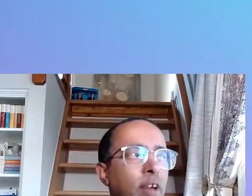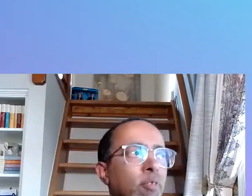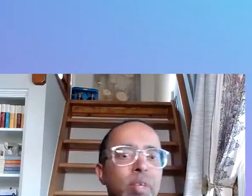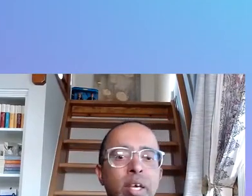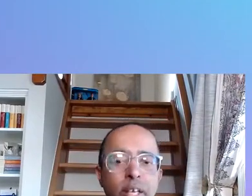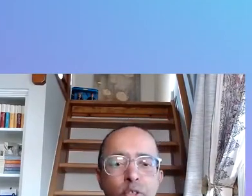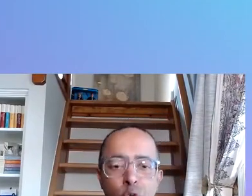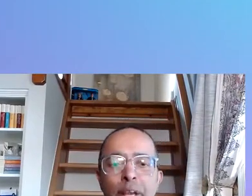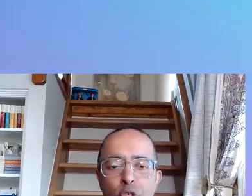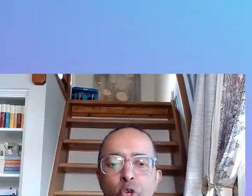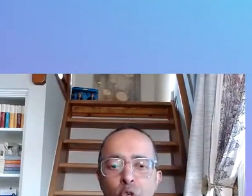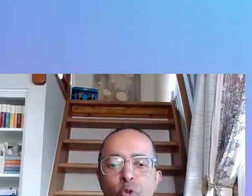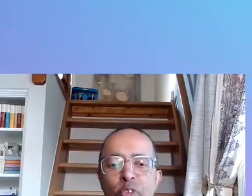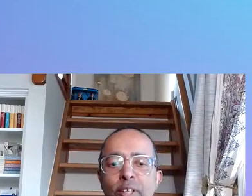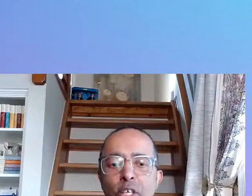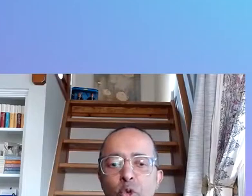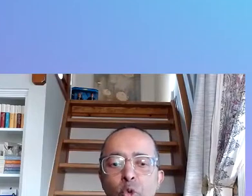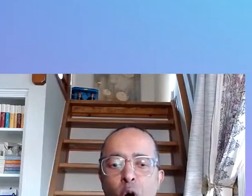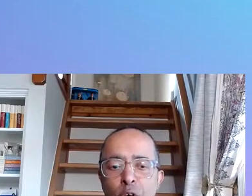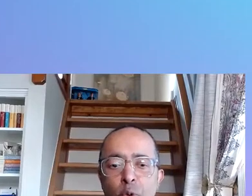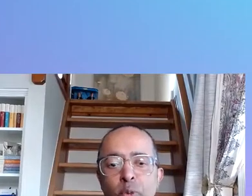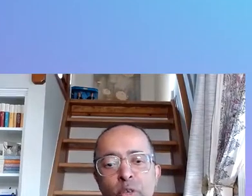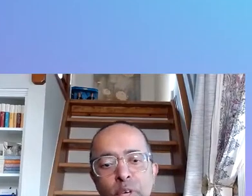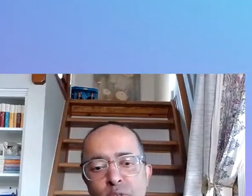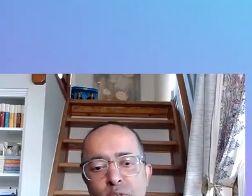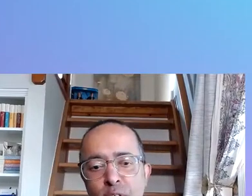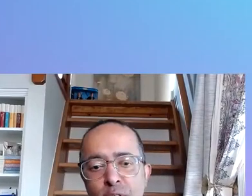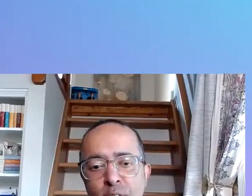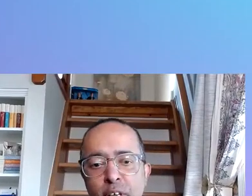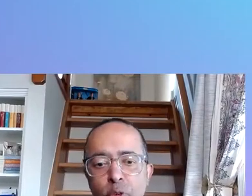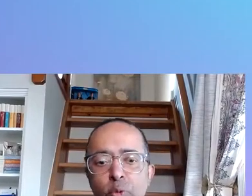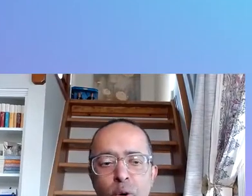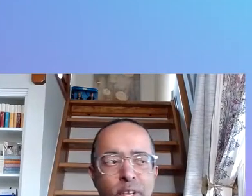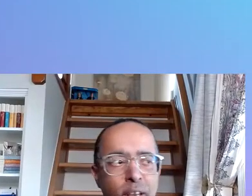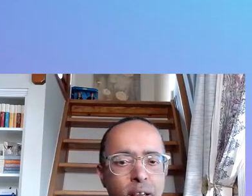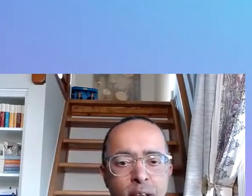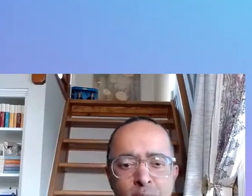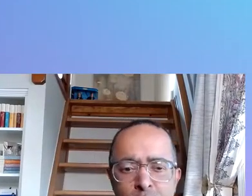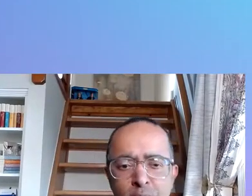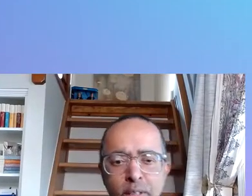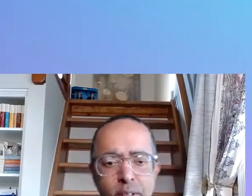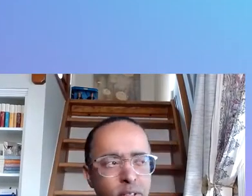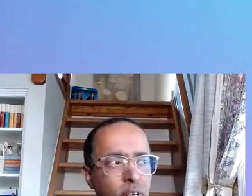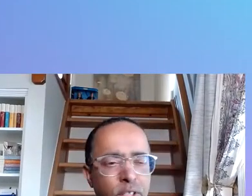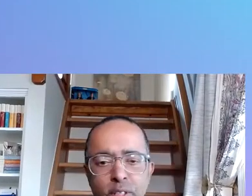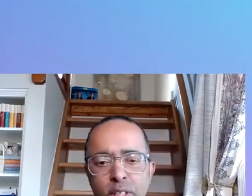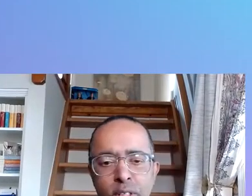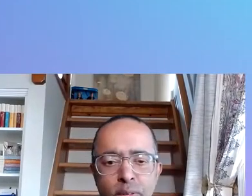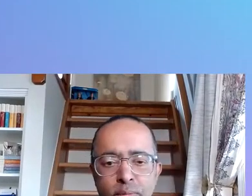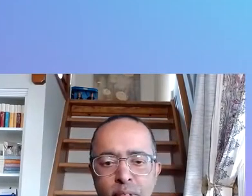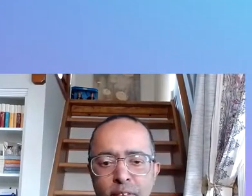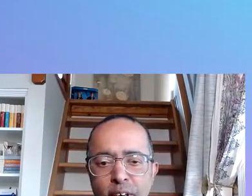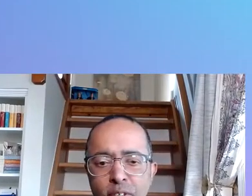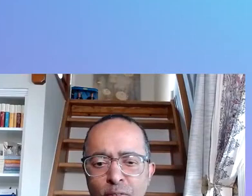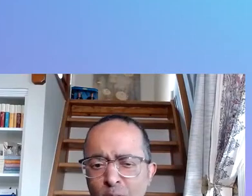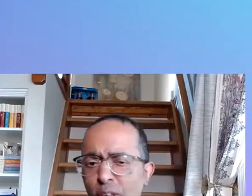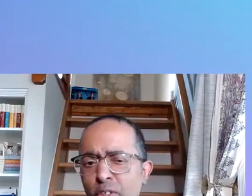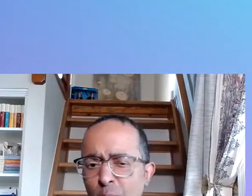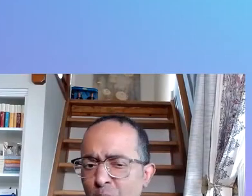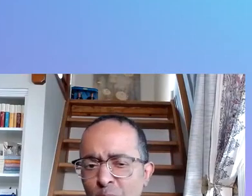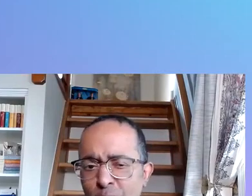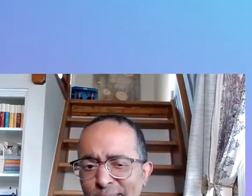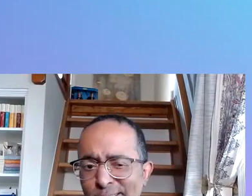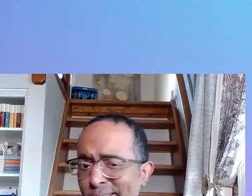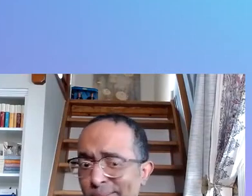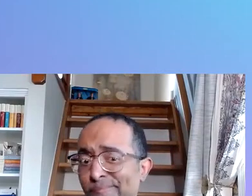facts of life, is to make sure you feel like you are your only resource. If you know that, hey, there's actually 10 of us, and if we all